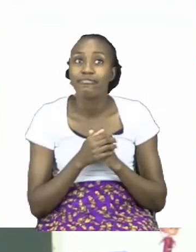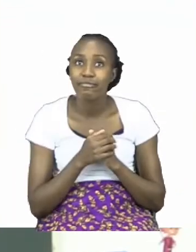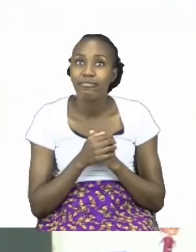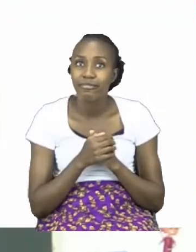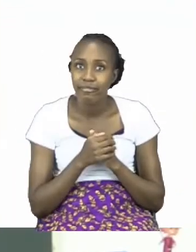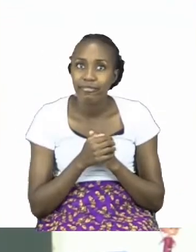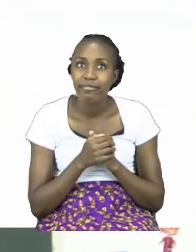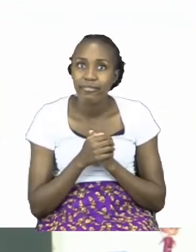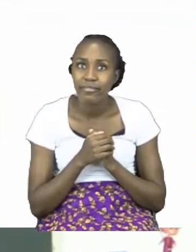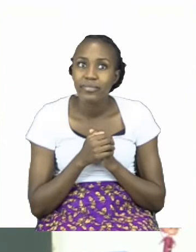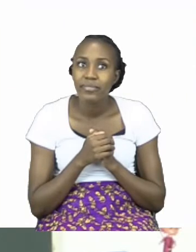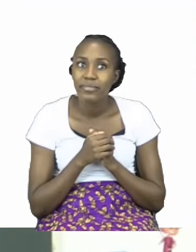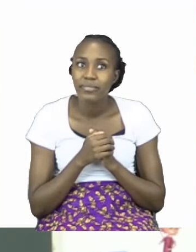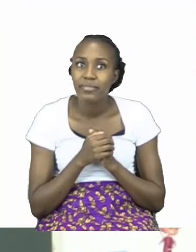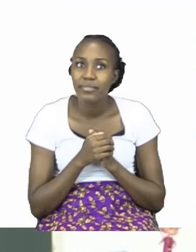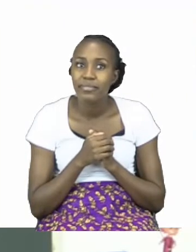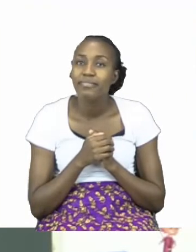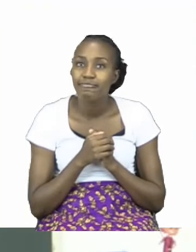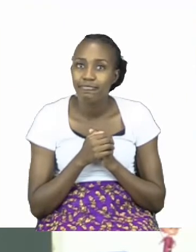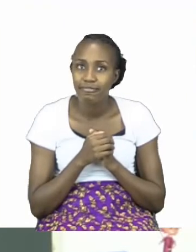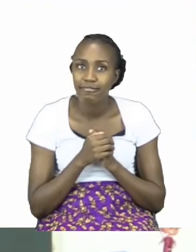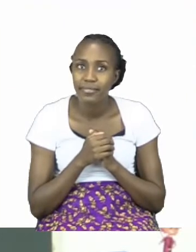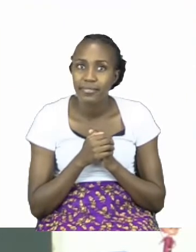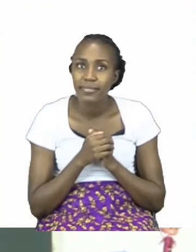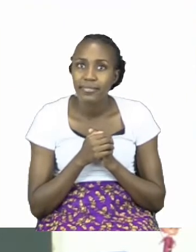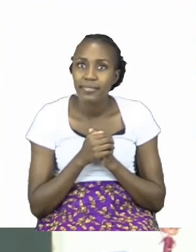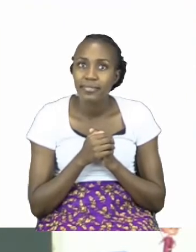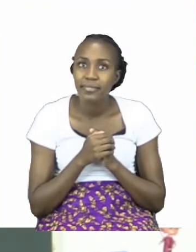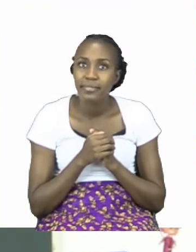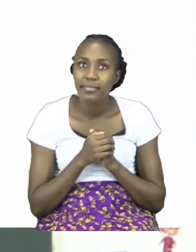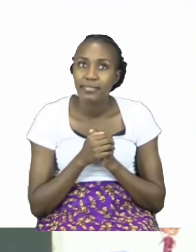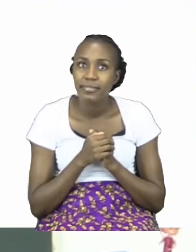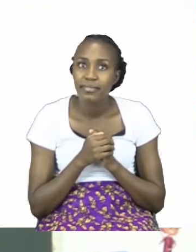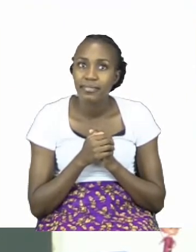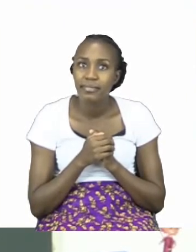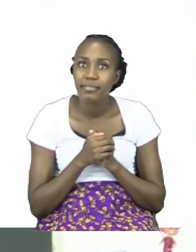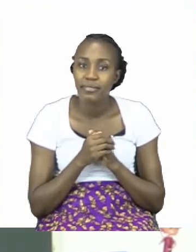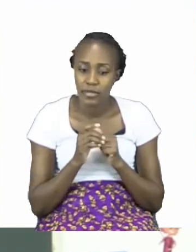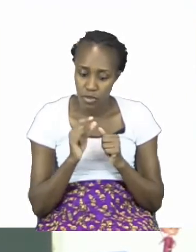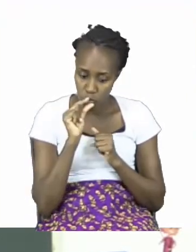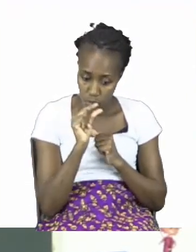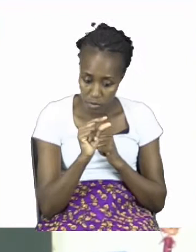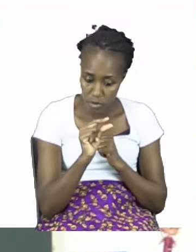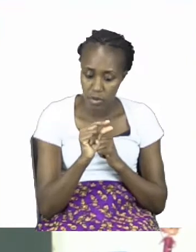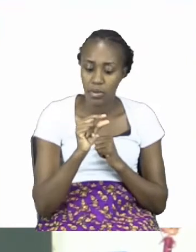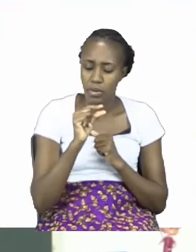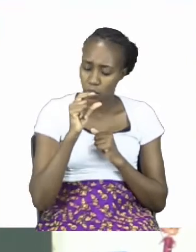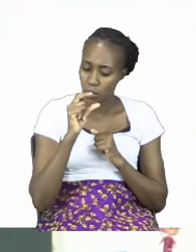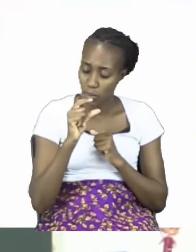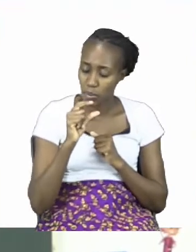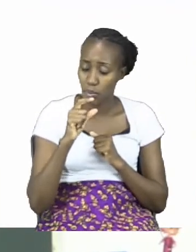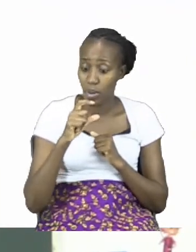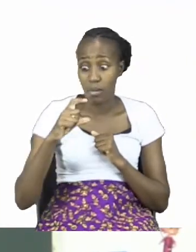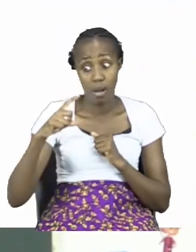and down, or rather up and across. We're going to start with the smallest number on our number line, number